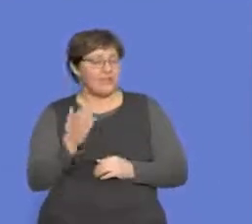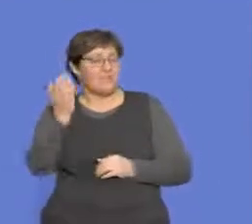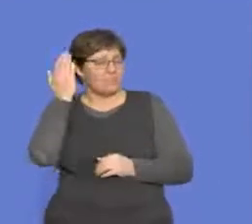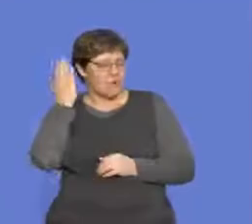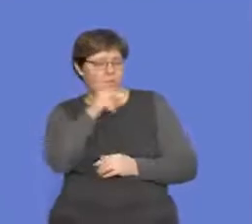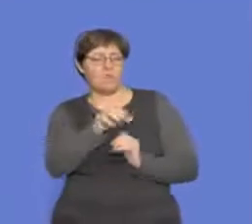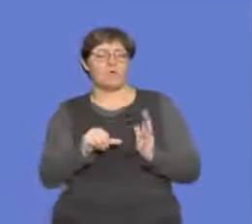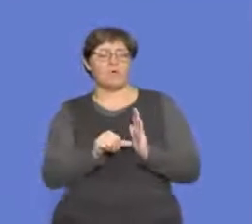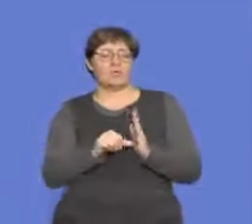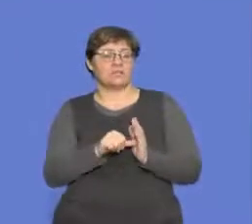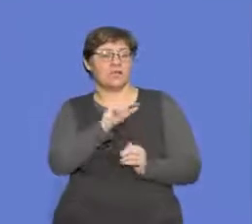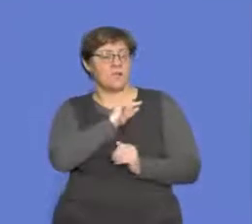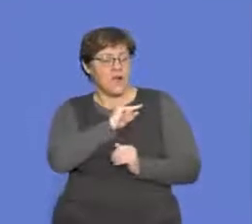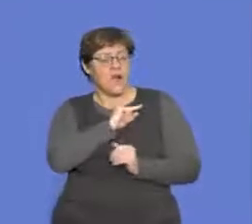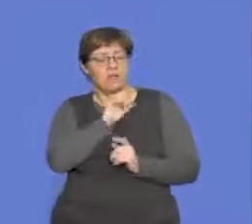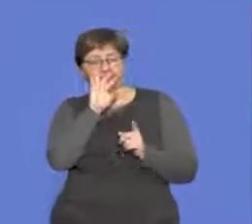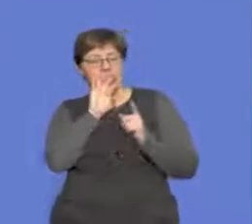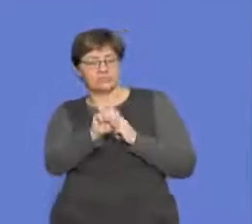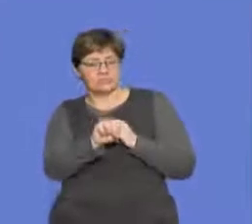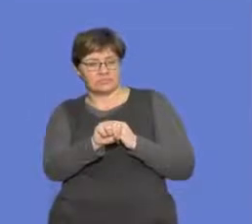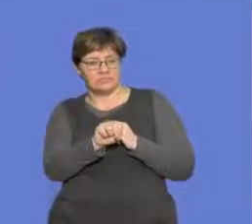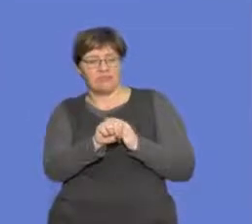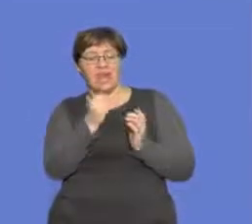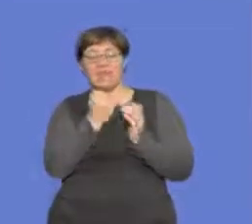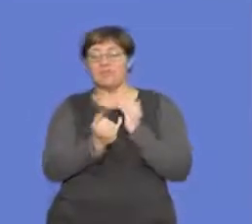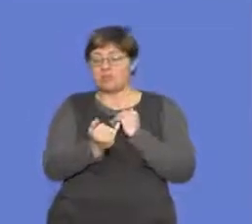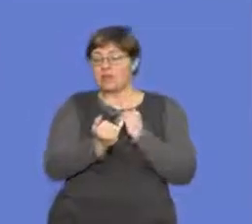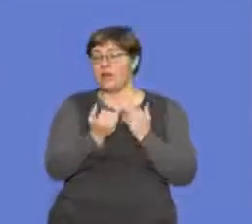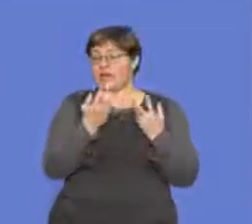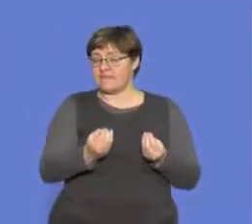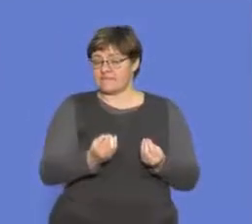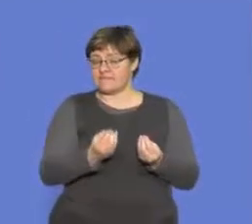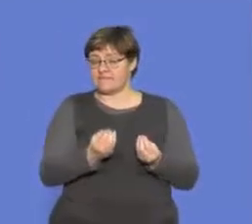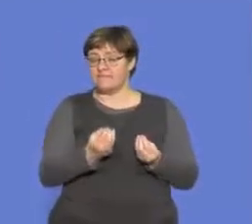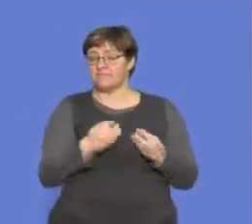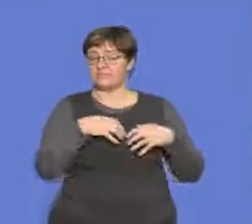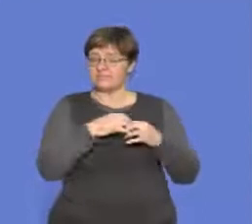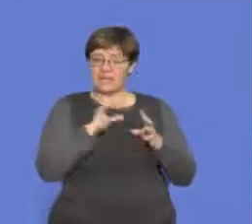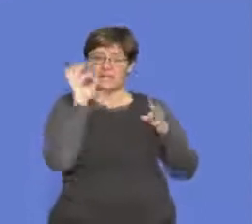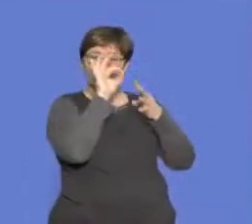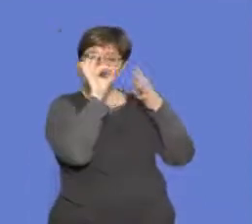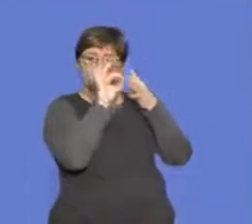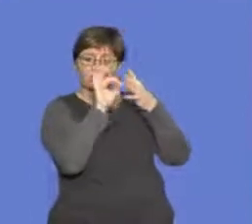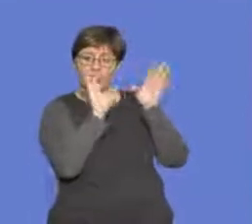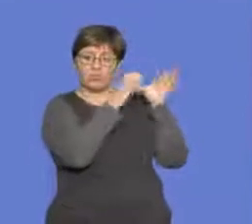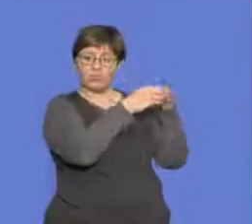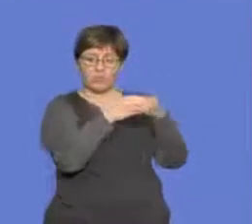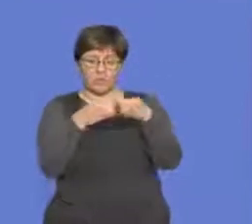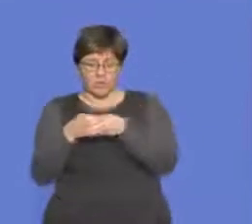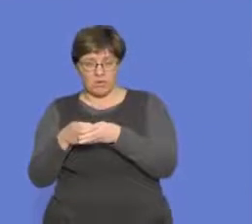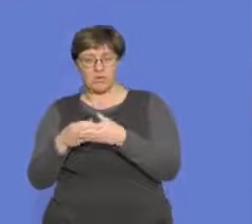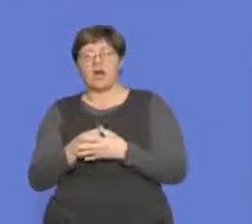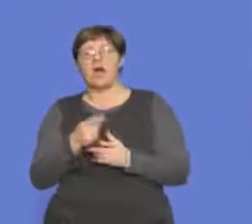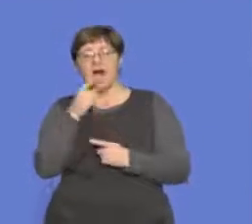was important for us to be able to recognize that individuals that had put organisms into specific groups had used a set